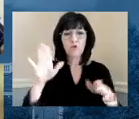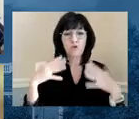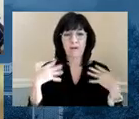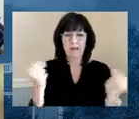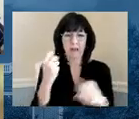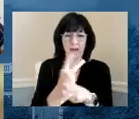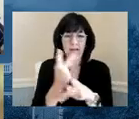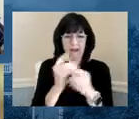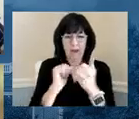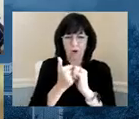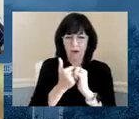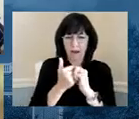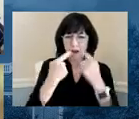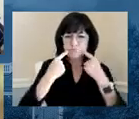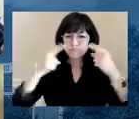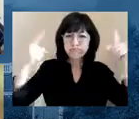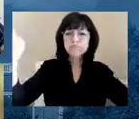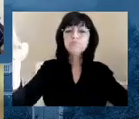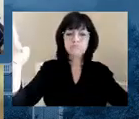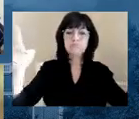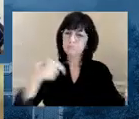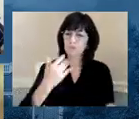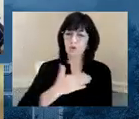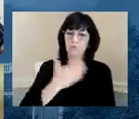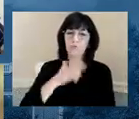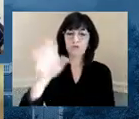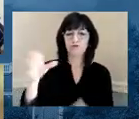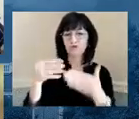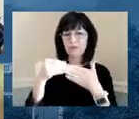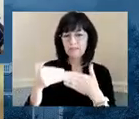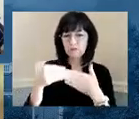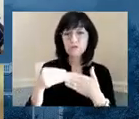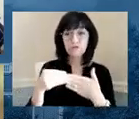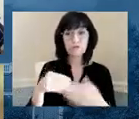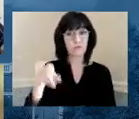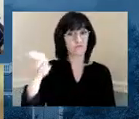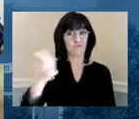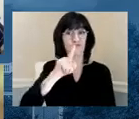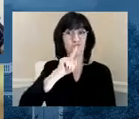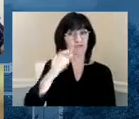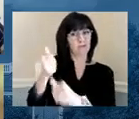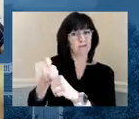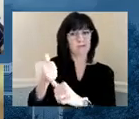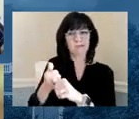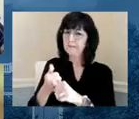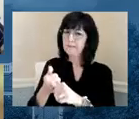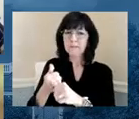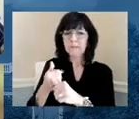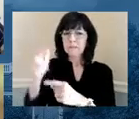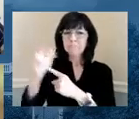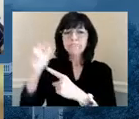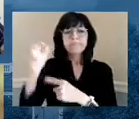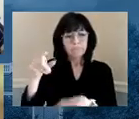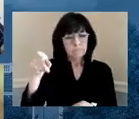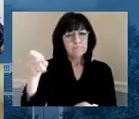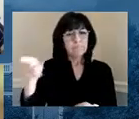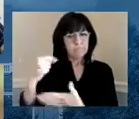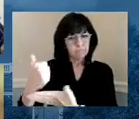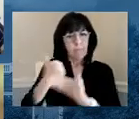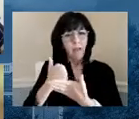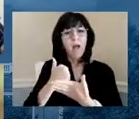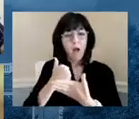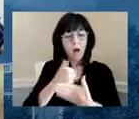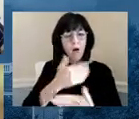and your leadership, really sort of getting the ball rolling on this with your response early on in the early days of the pandemic. So thank